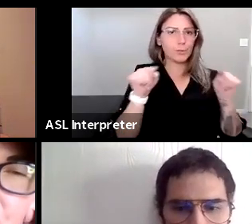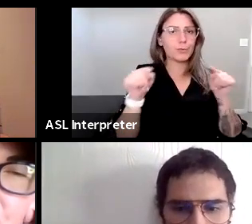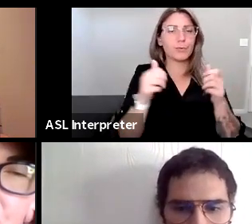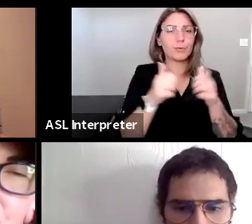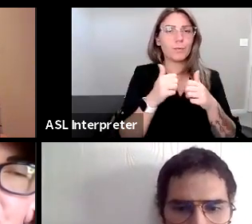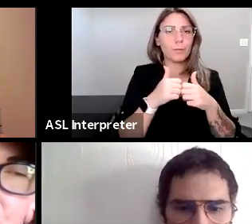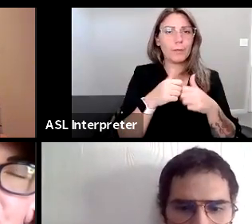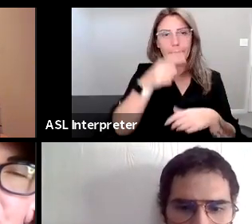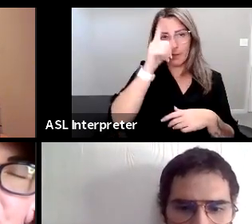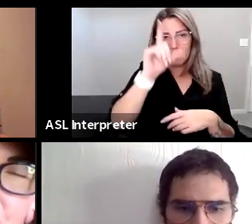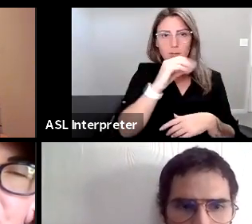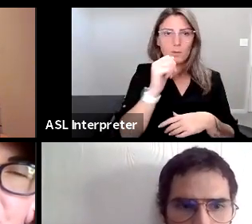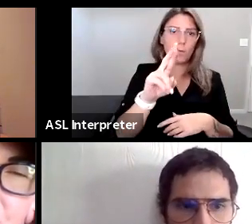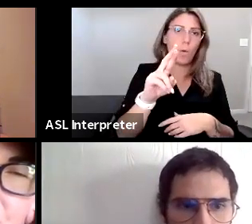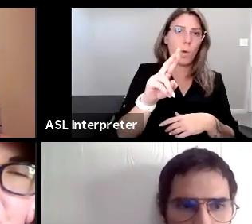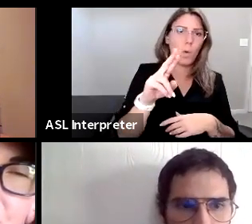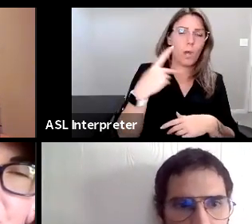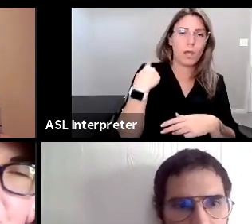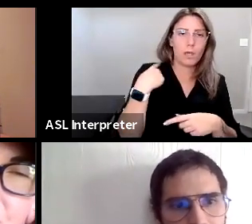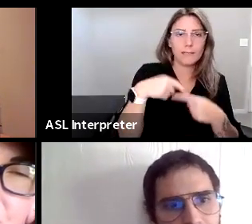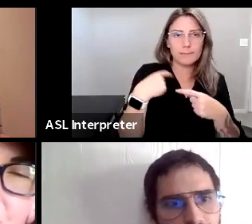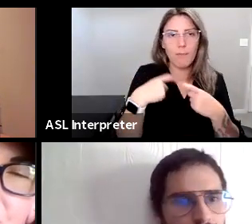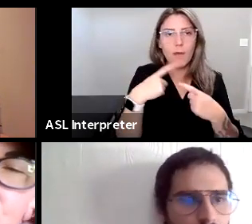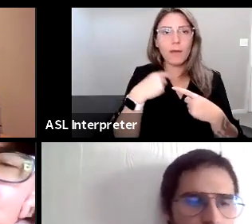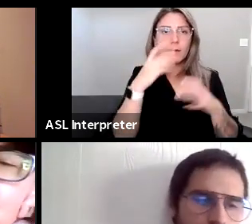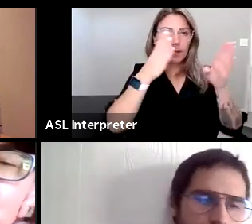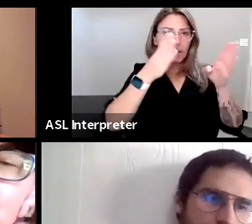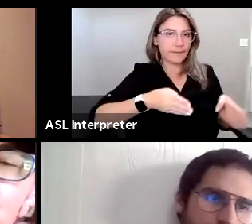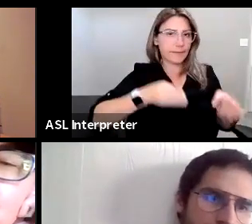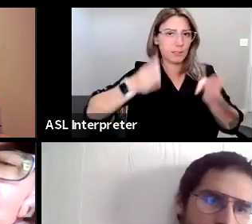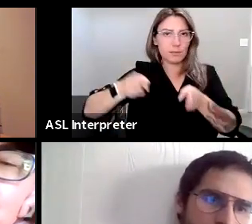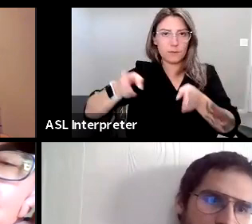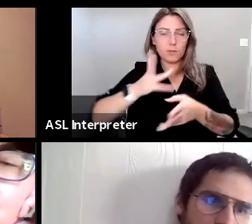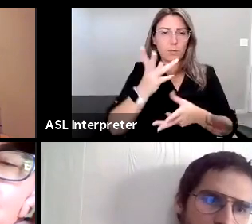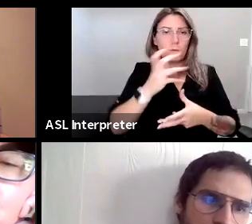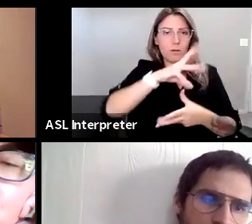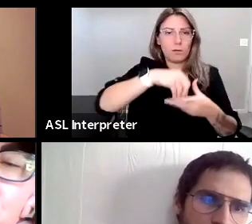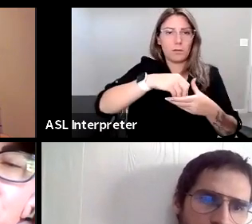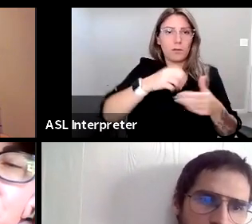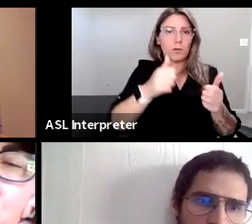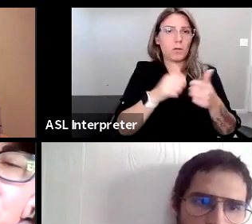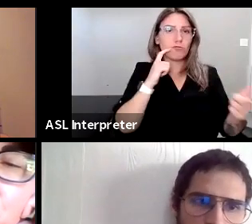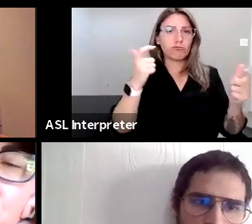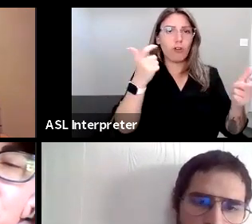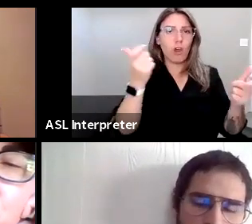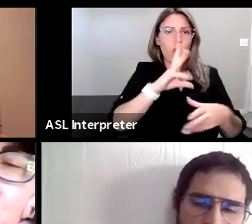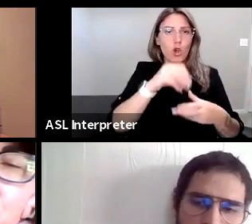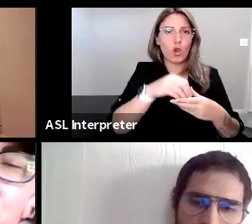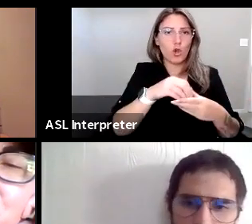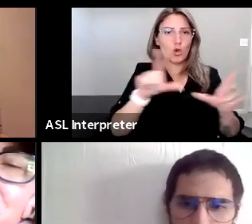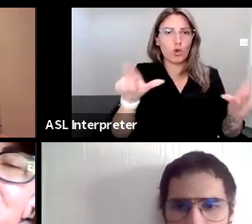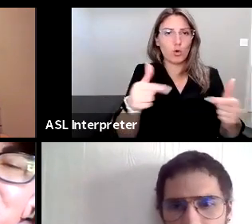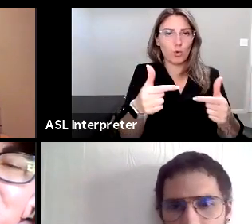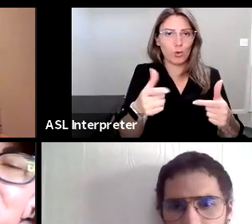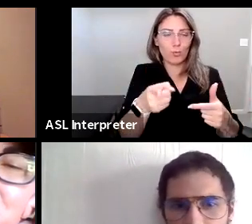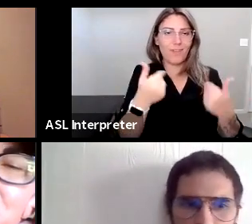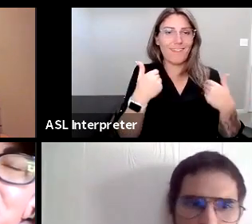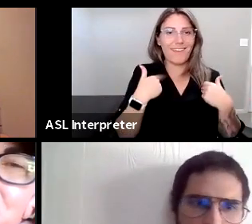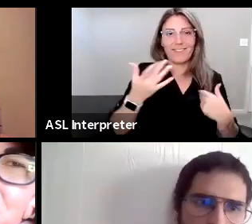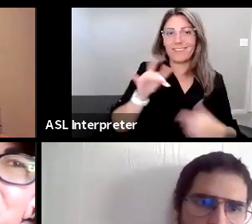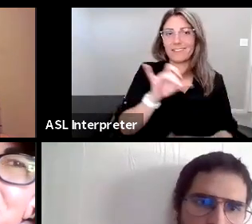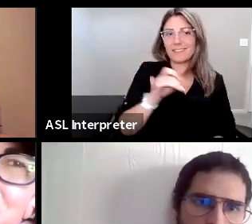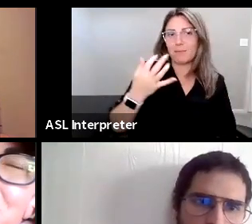Hispanic or Latino to Latinx individuals wanting to be included in a larger group so that they could have the